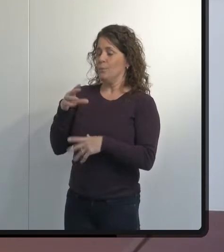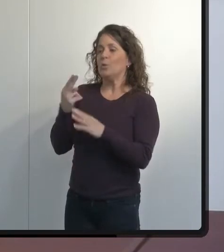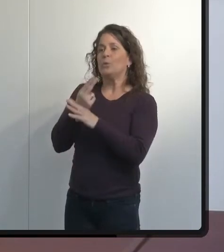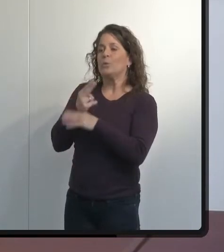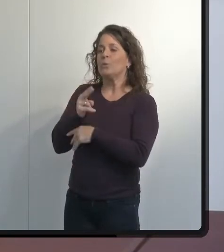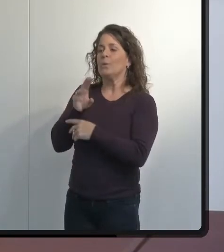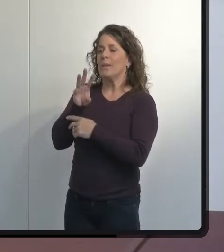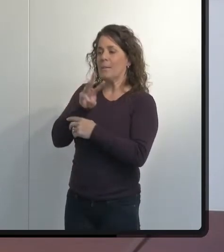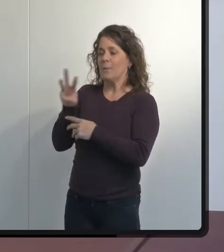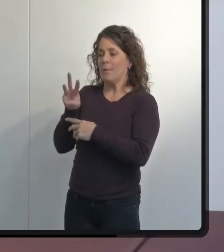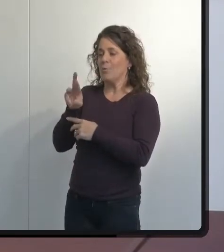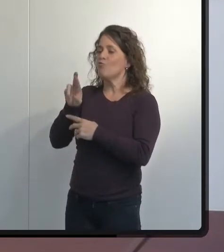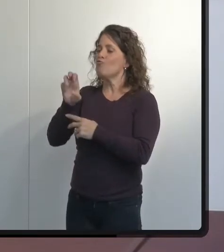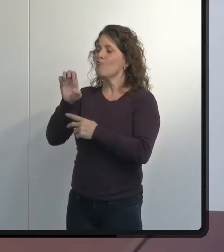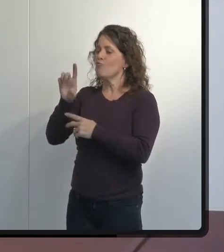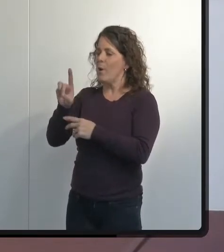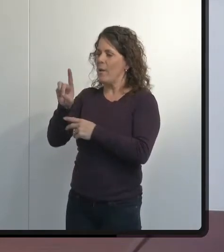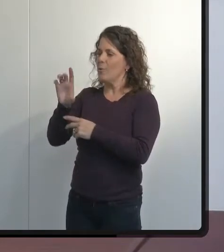or call